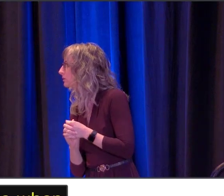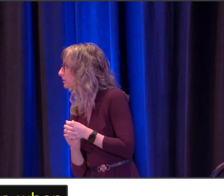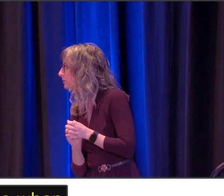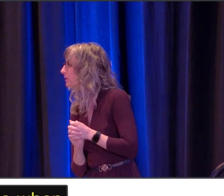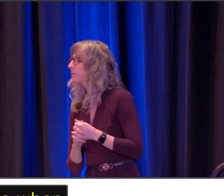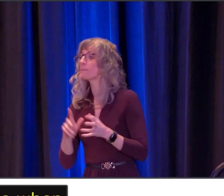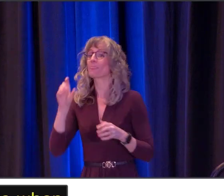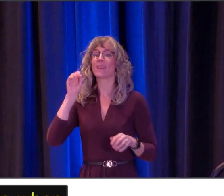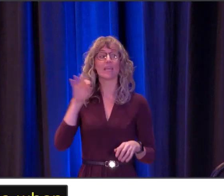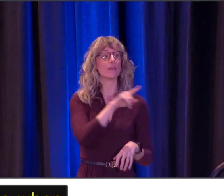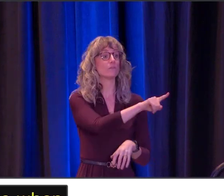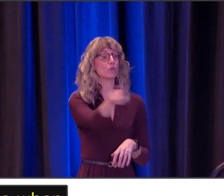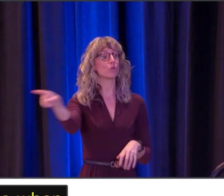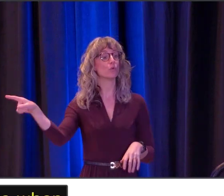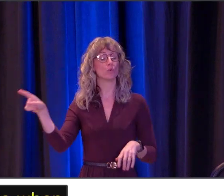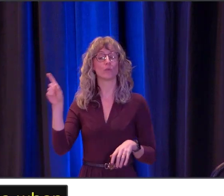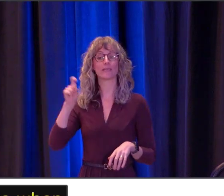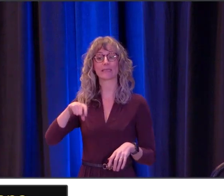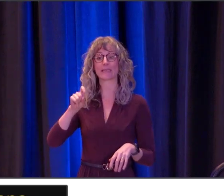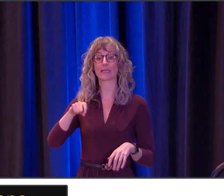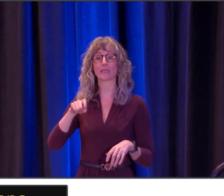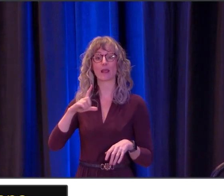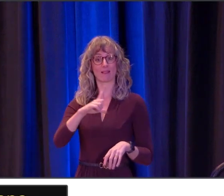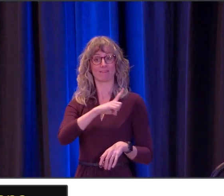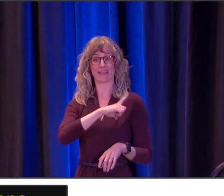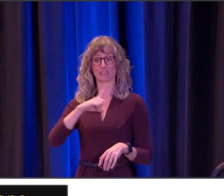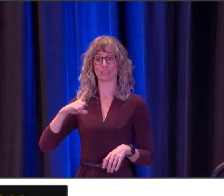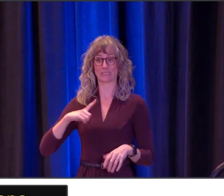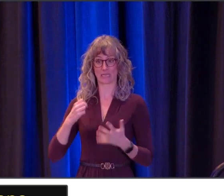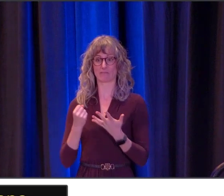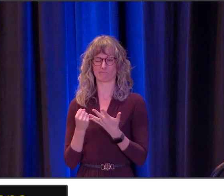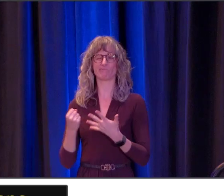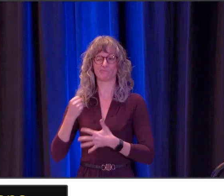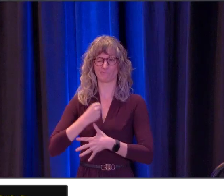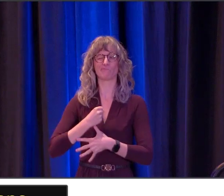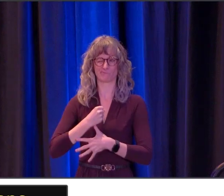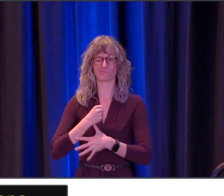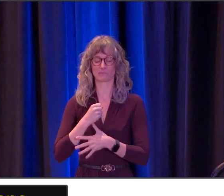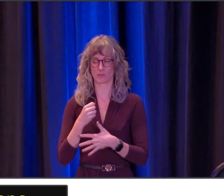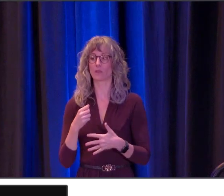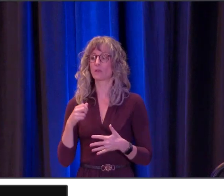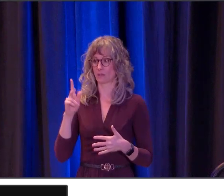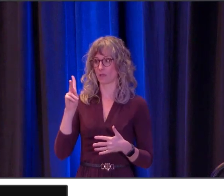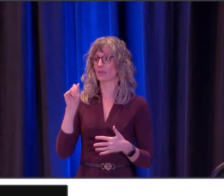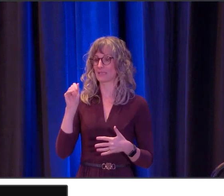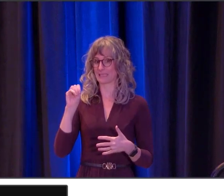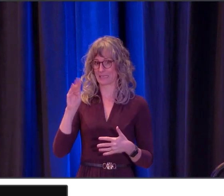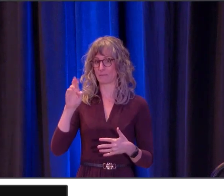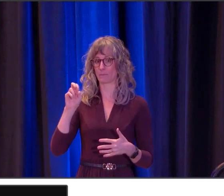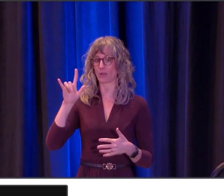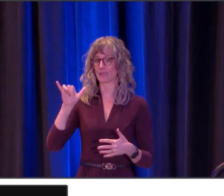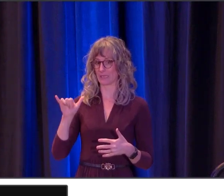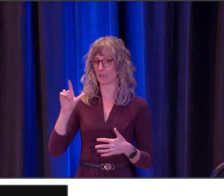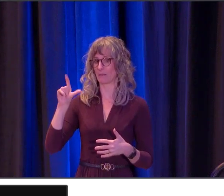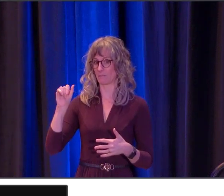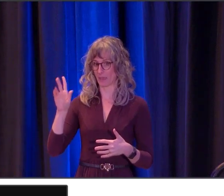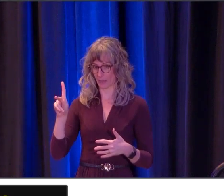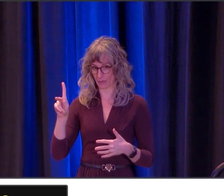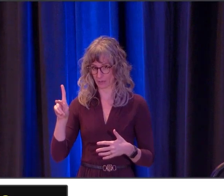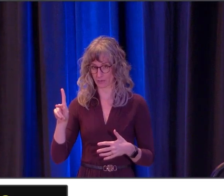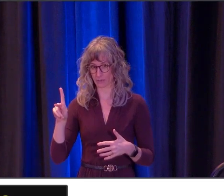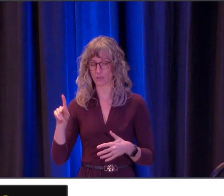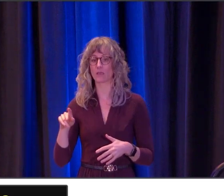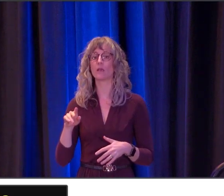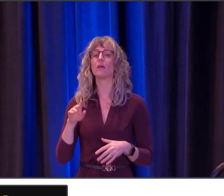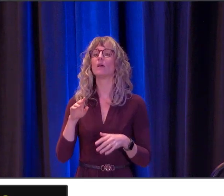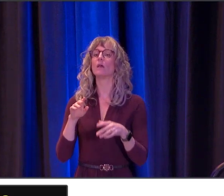And if you are in need of legislative priority booklets, Kimberly Meck will be out in the lobby area, so you can